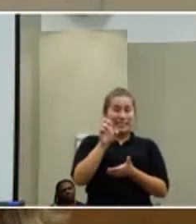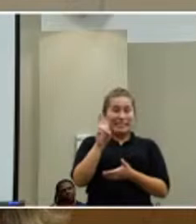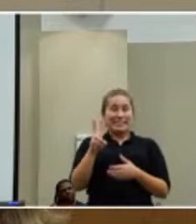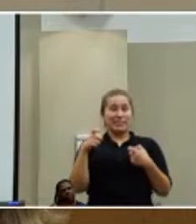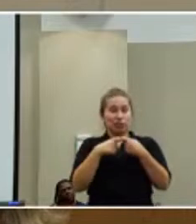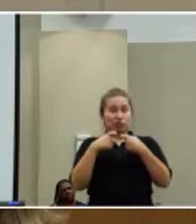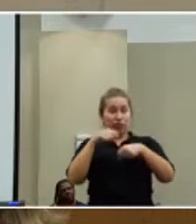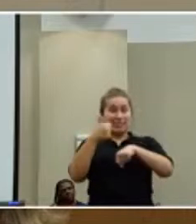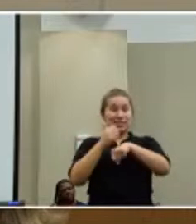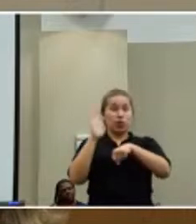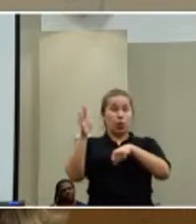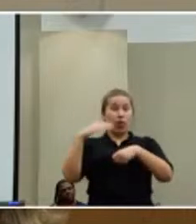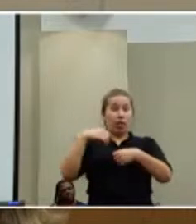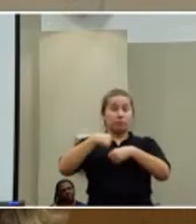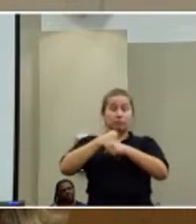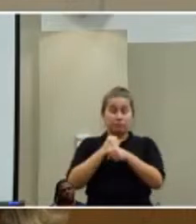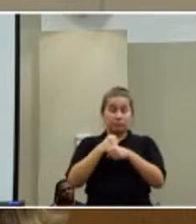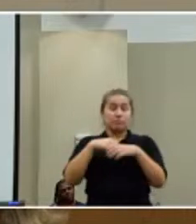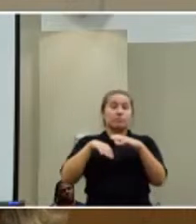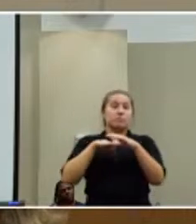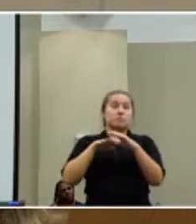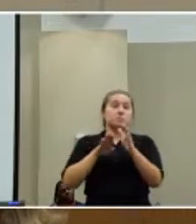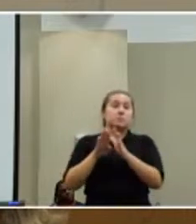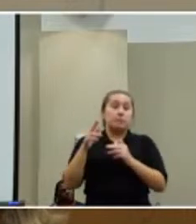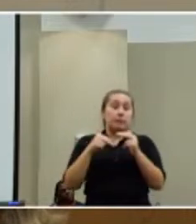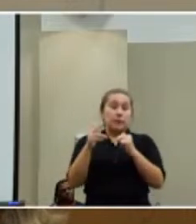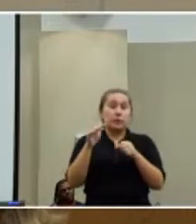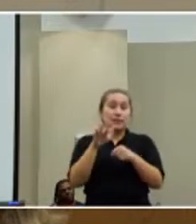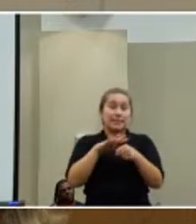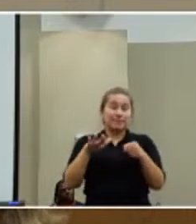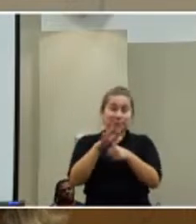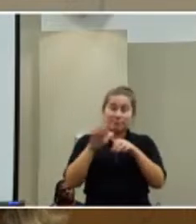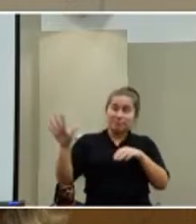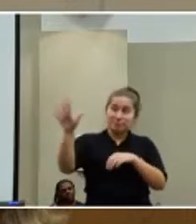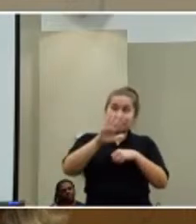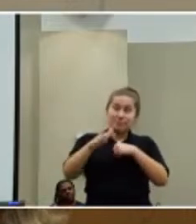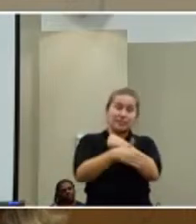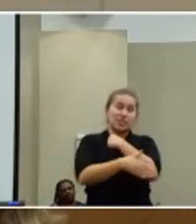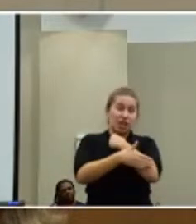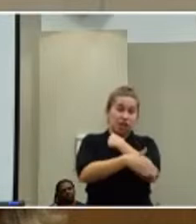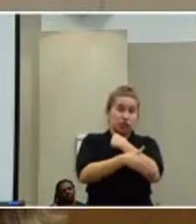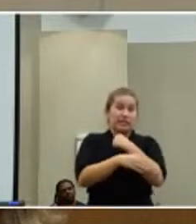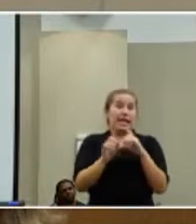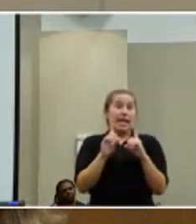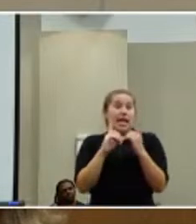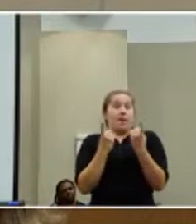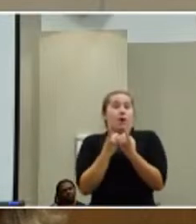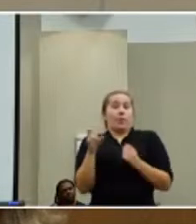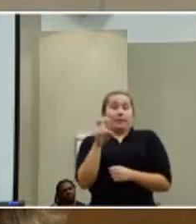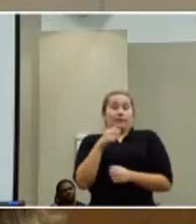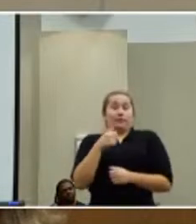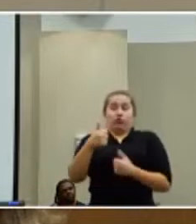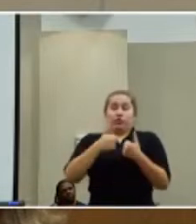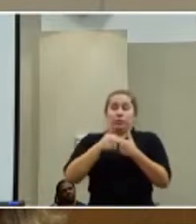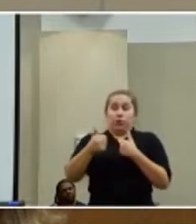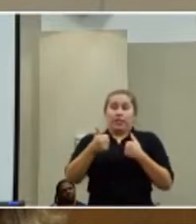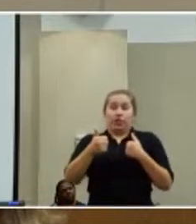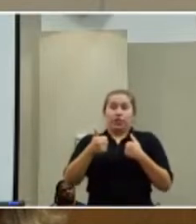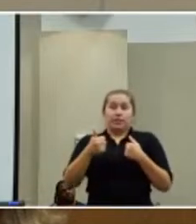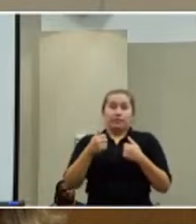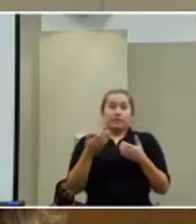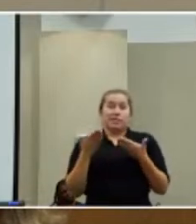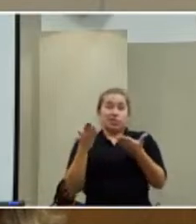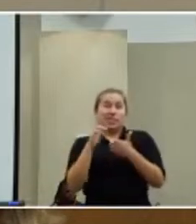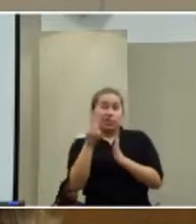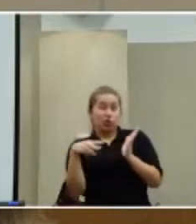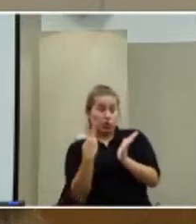built nationwide, and the Department of Transportation, in fact, has referred grantees to our recommendations